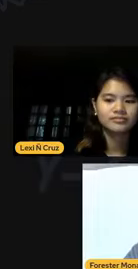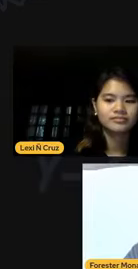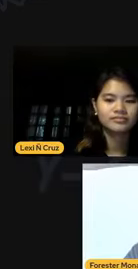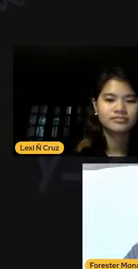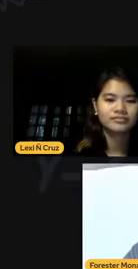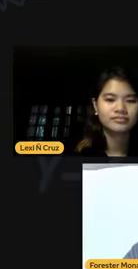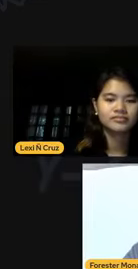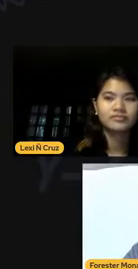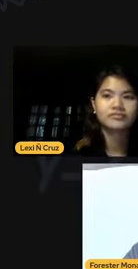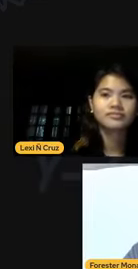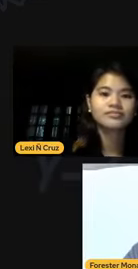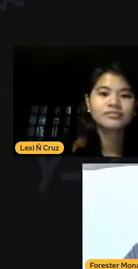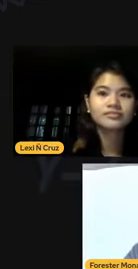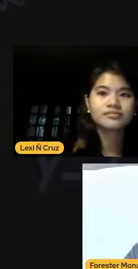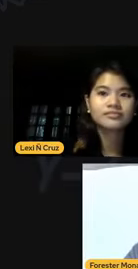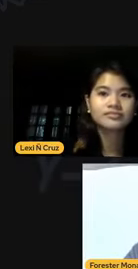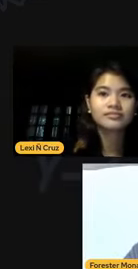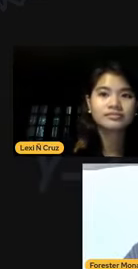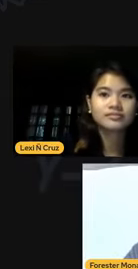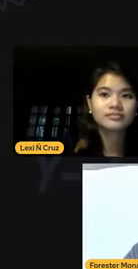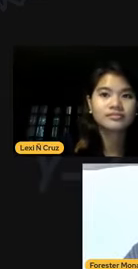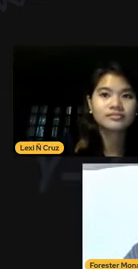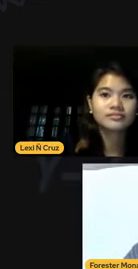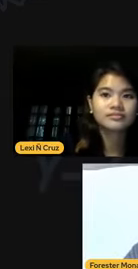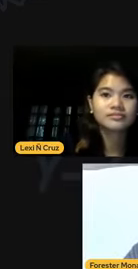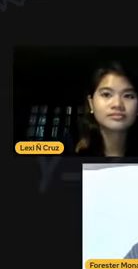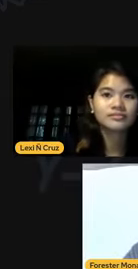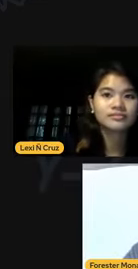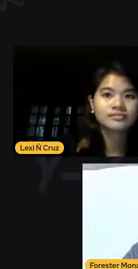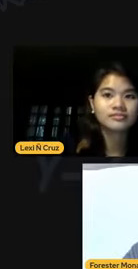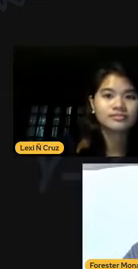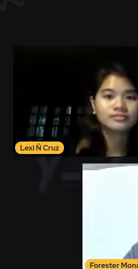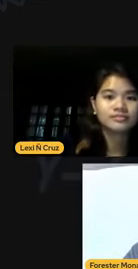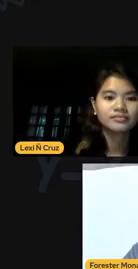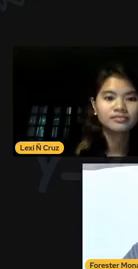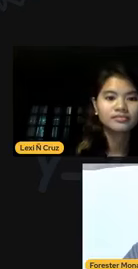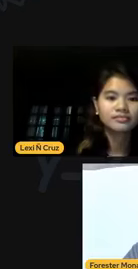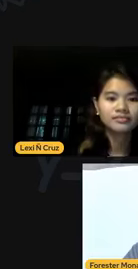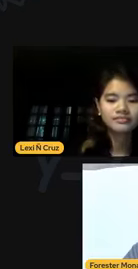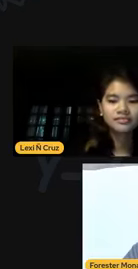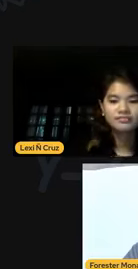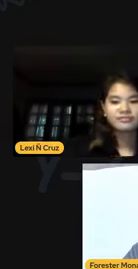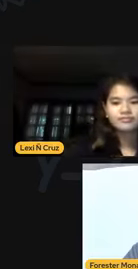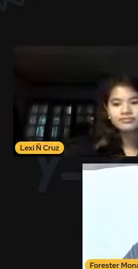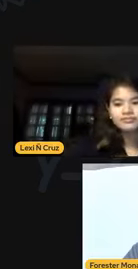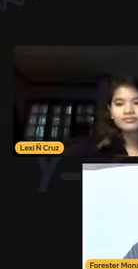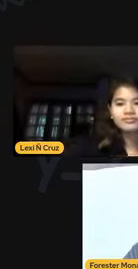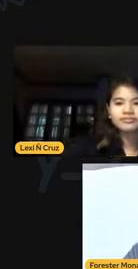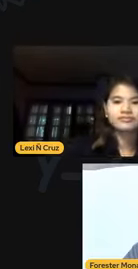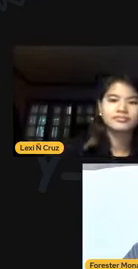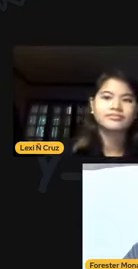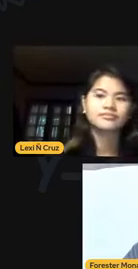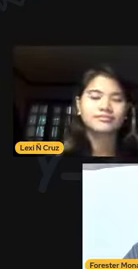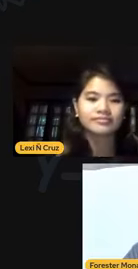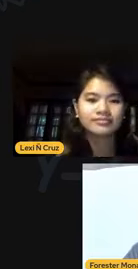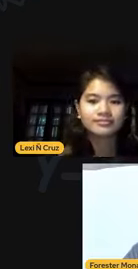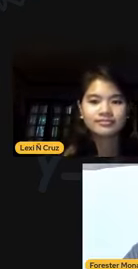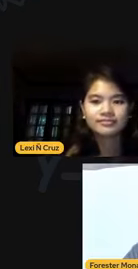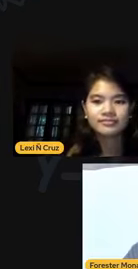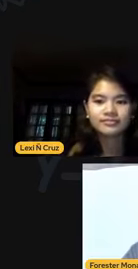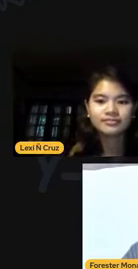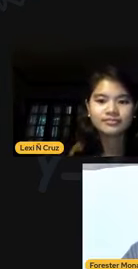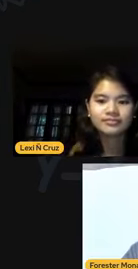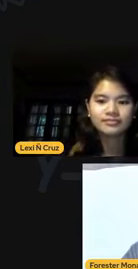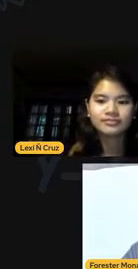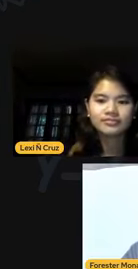more people to the brand and be inspired by what you do, and parang they can have local versions of this